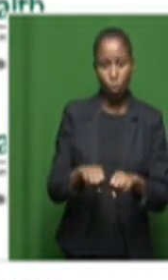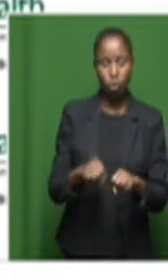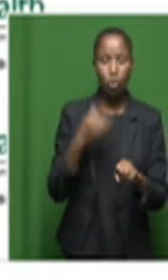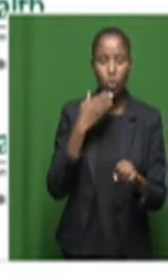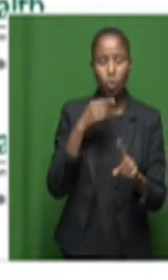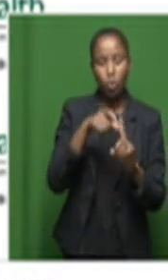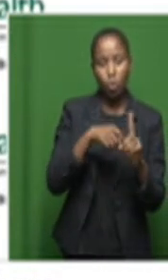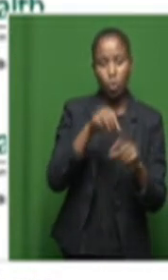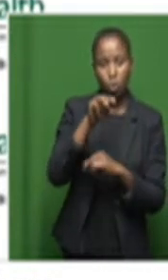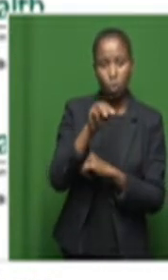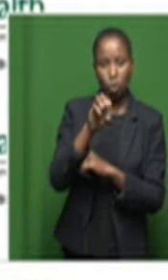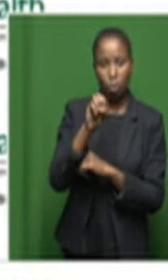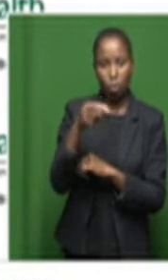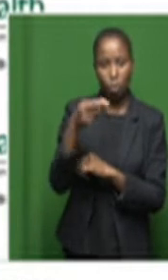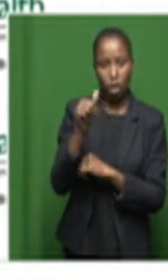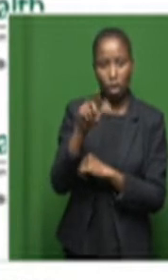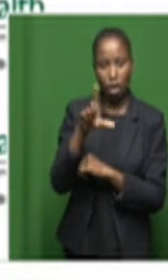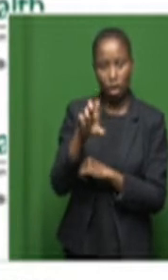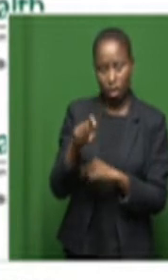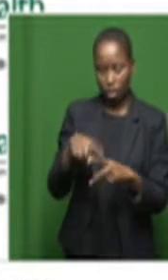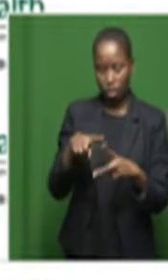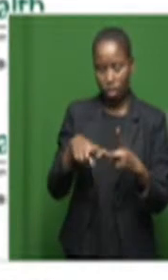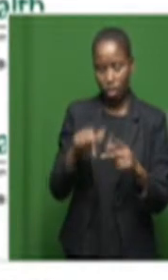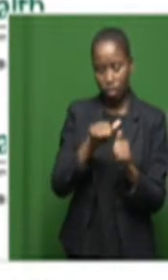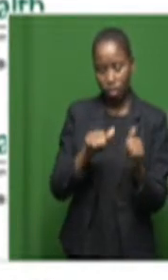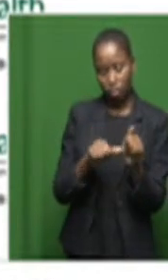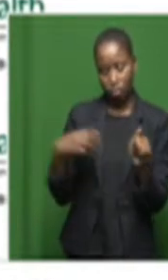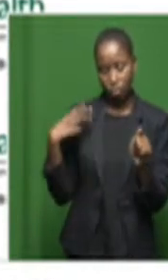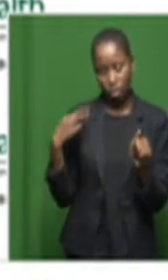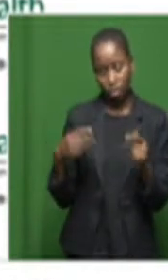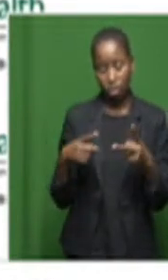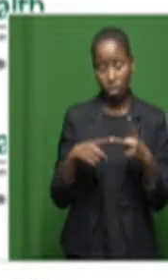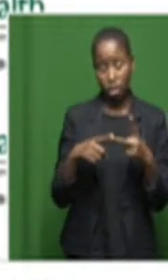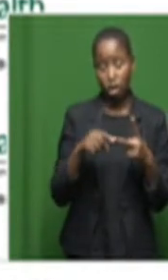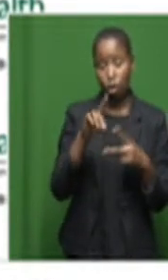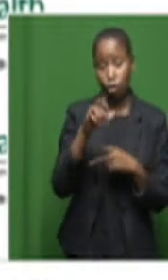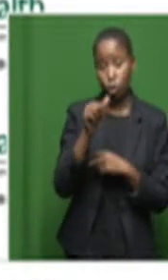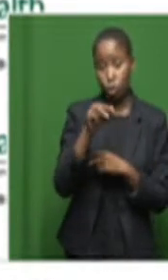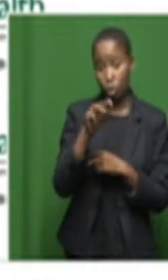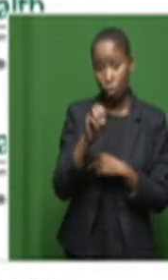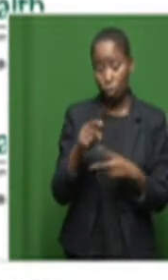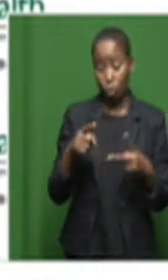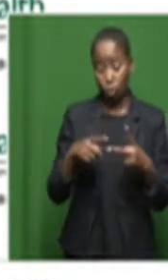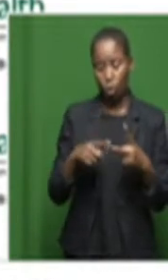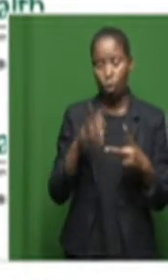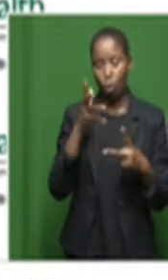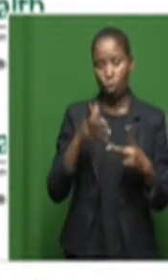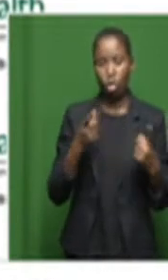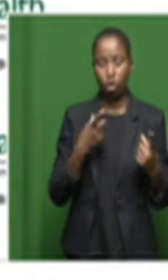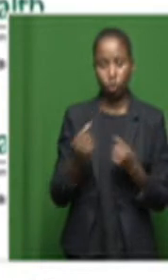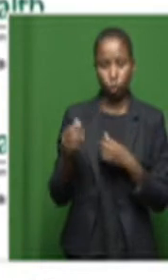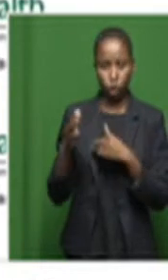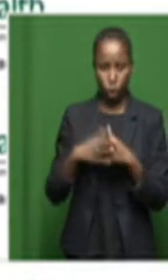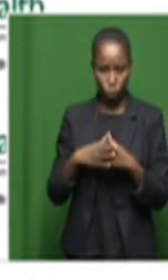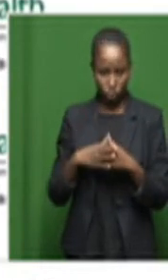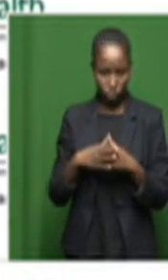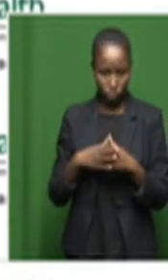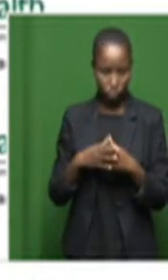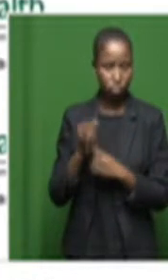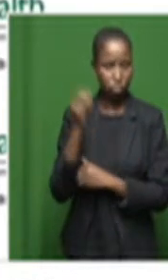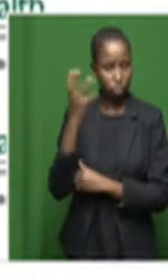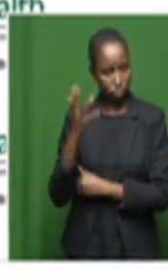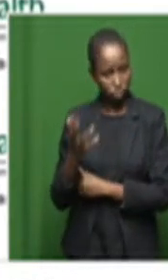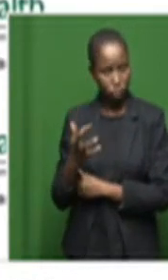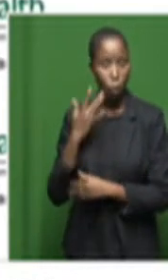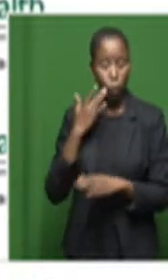Mohale, Deputy Minister Sibongiseni Dhlomo will do the closing remarks at